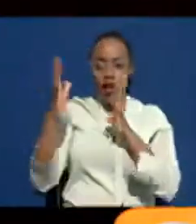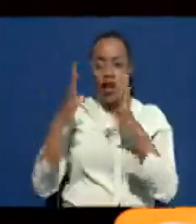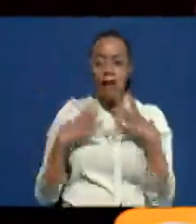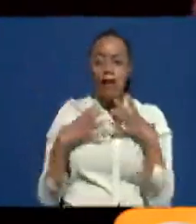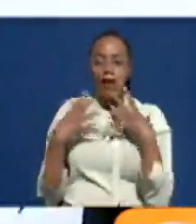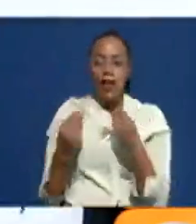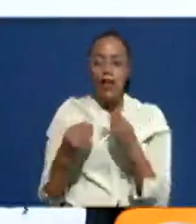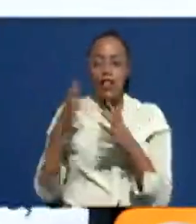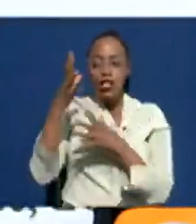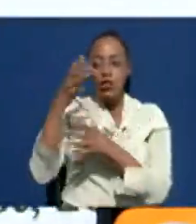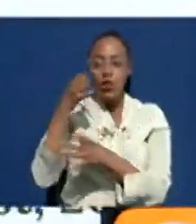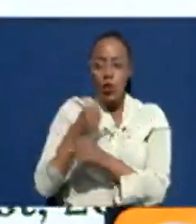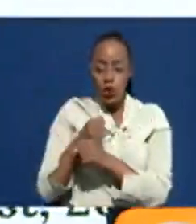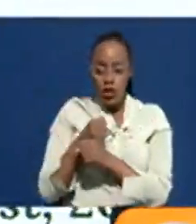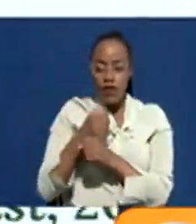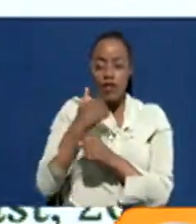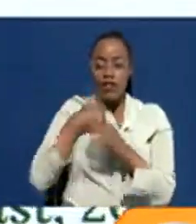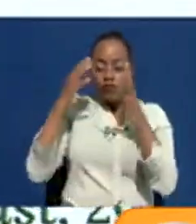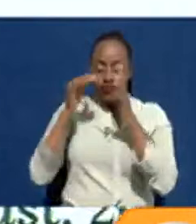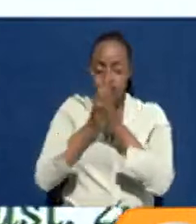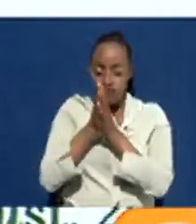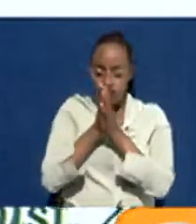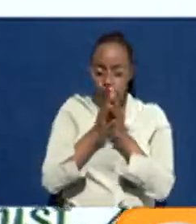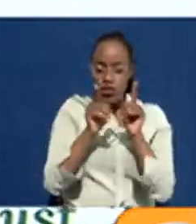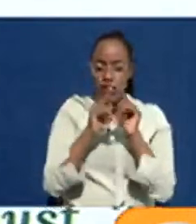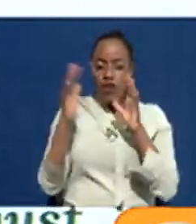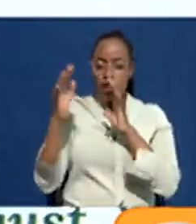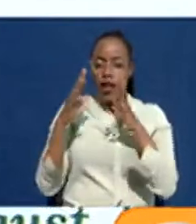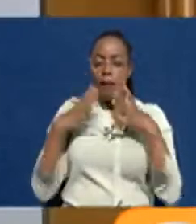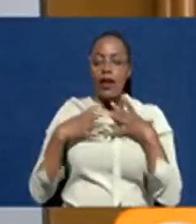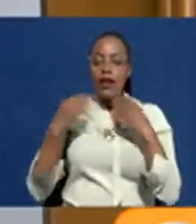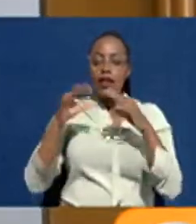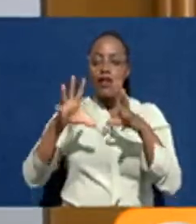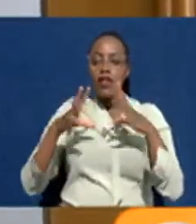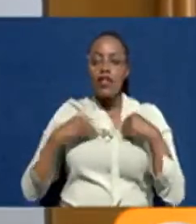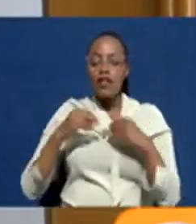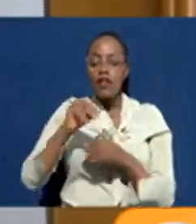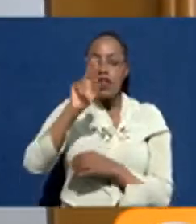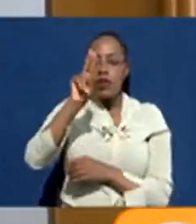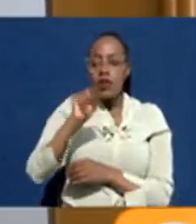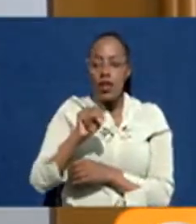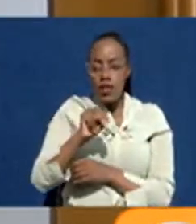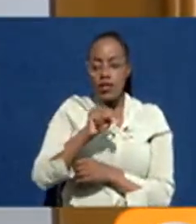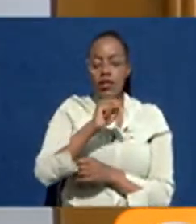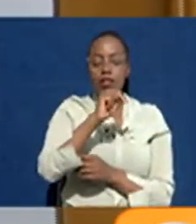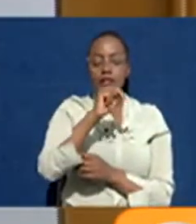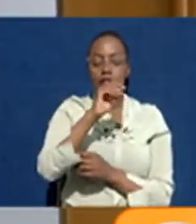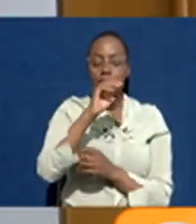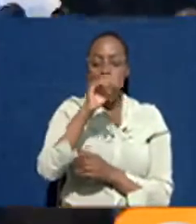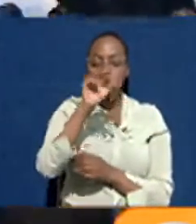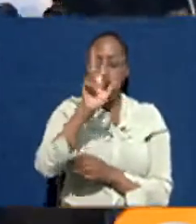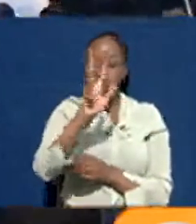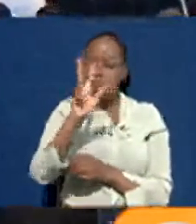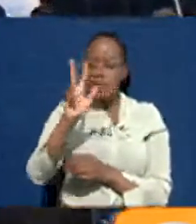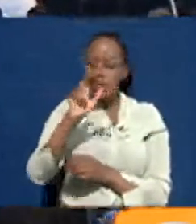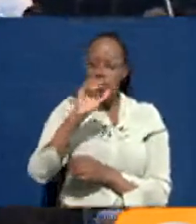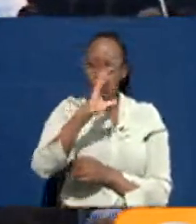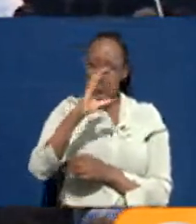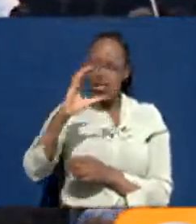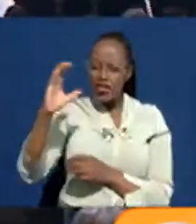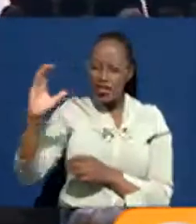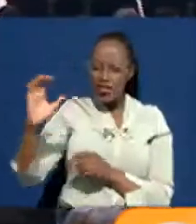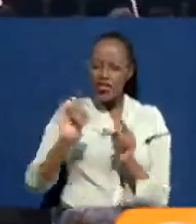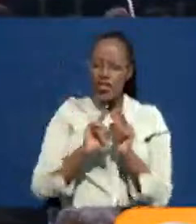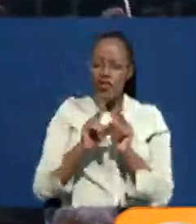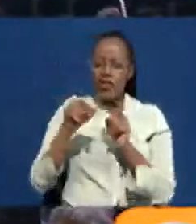health stakeholders are determined to have climate health adopted in UNFCCC main agenda. As for this